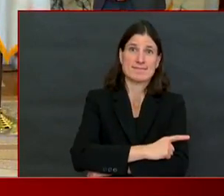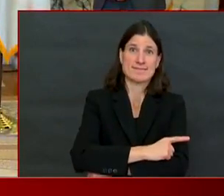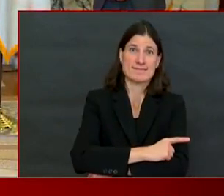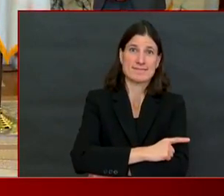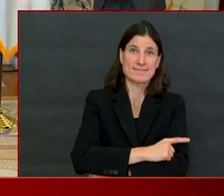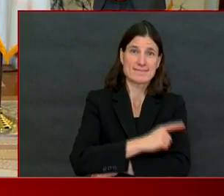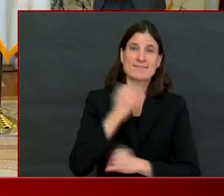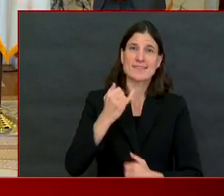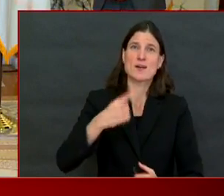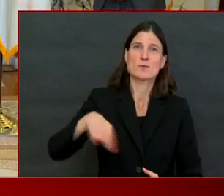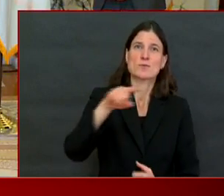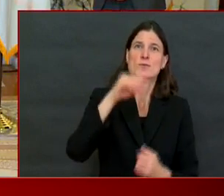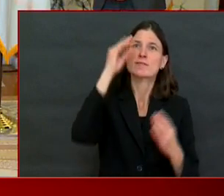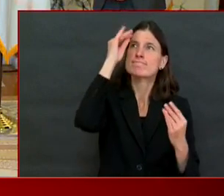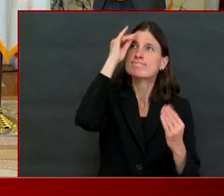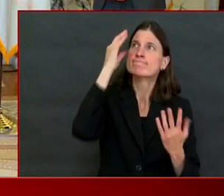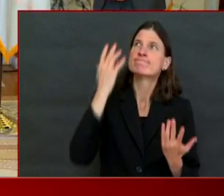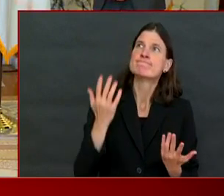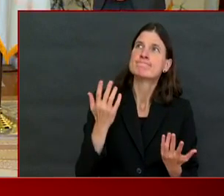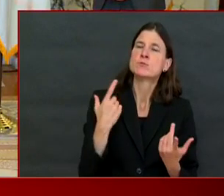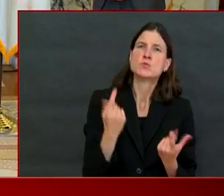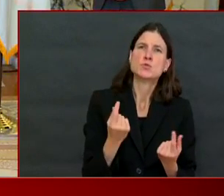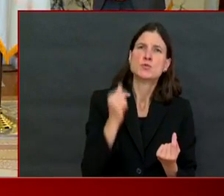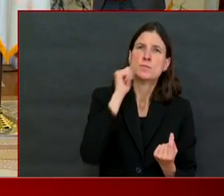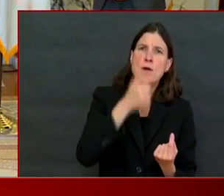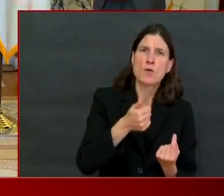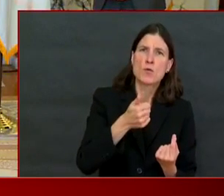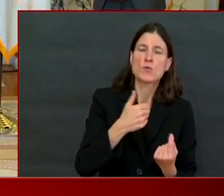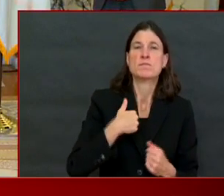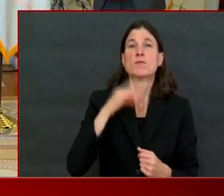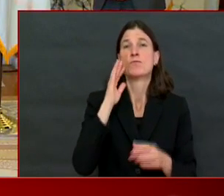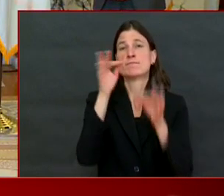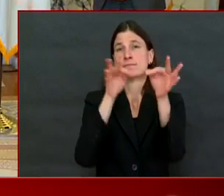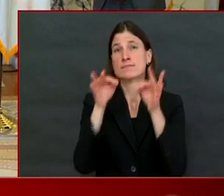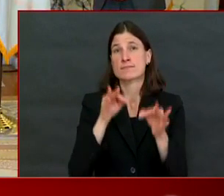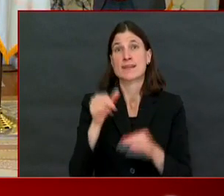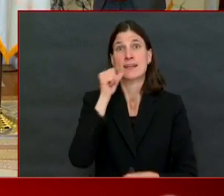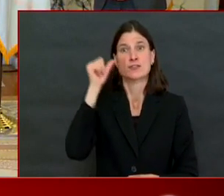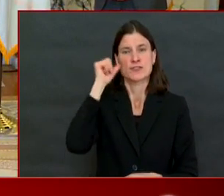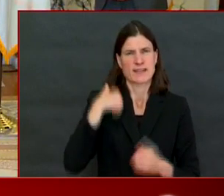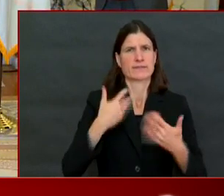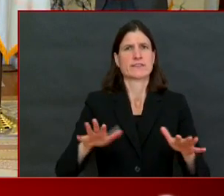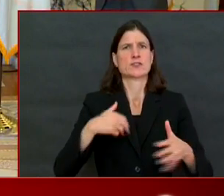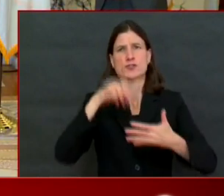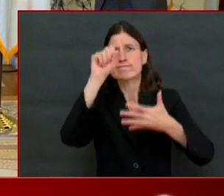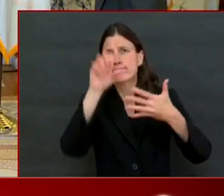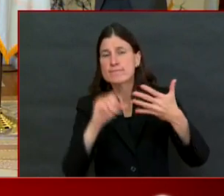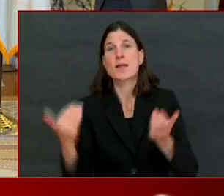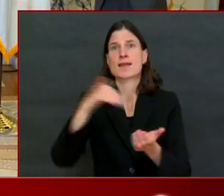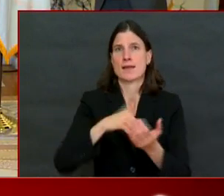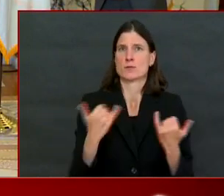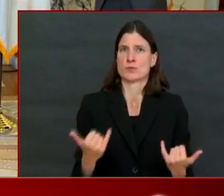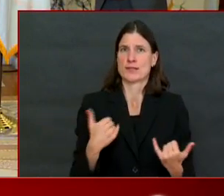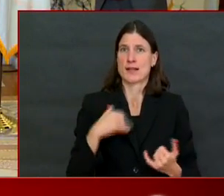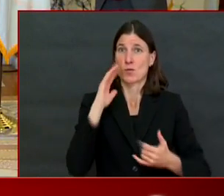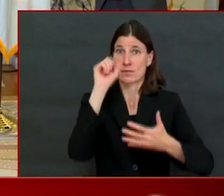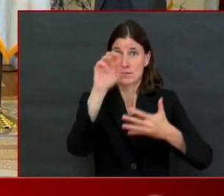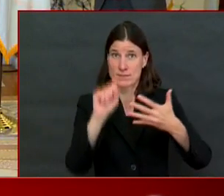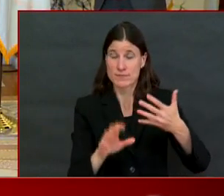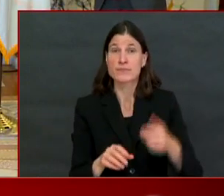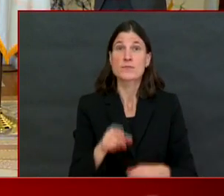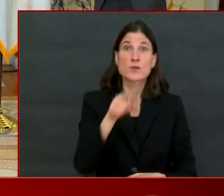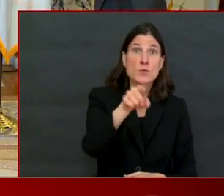I've shared today and yesterday. Nursing homes and assisted living facilities are not